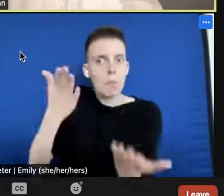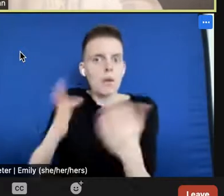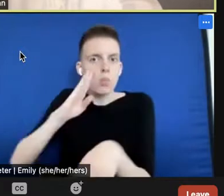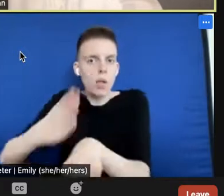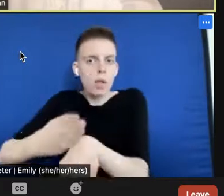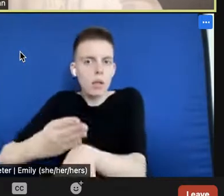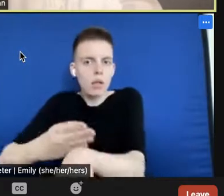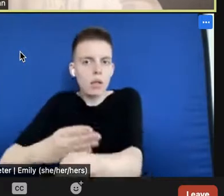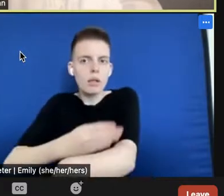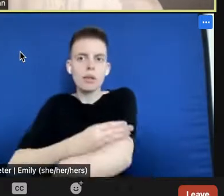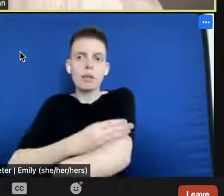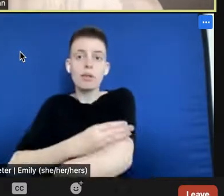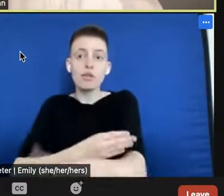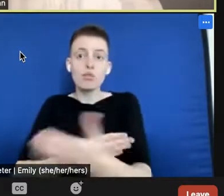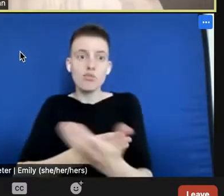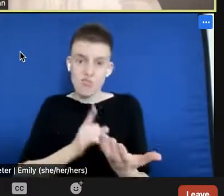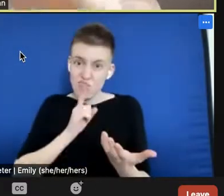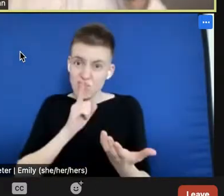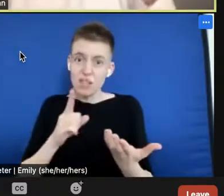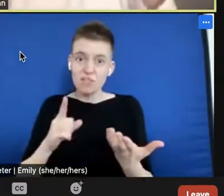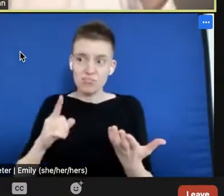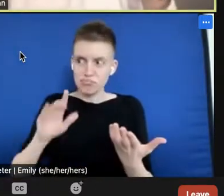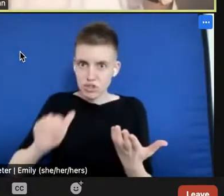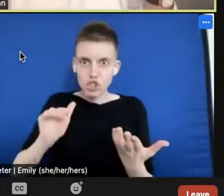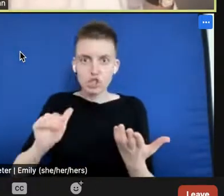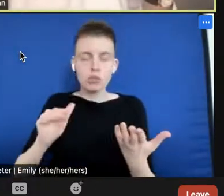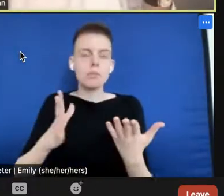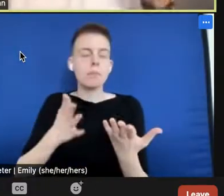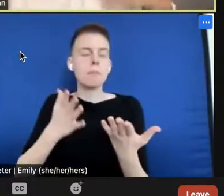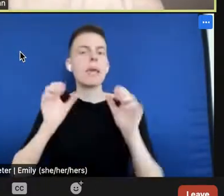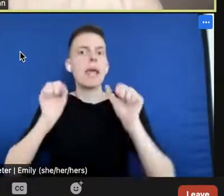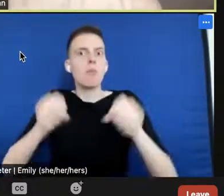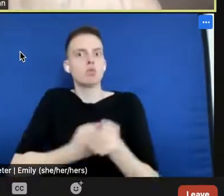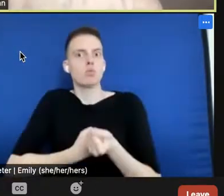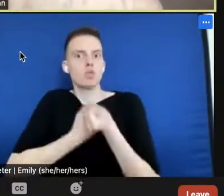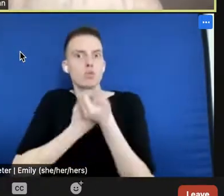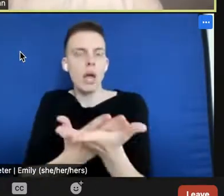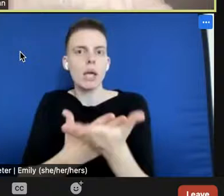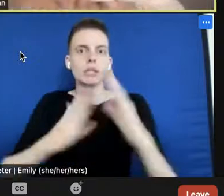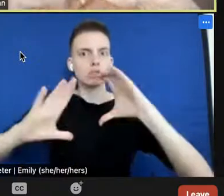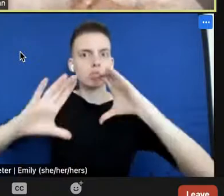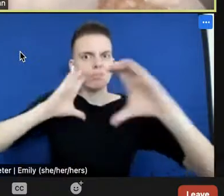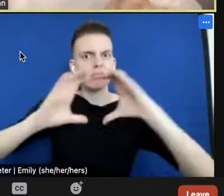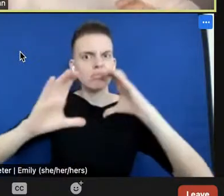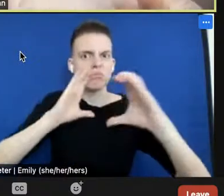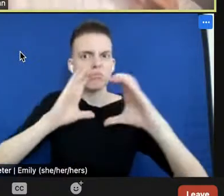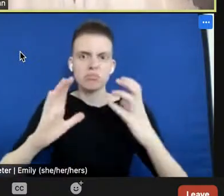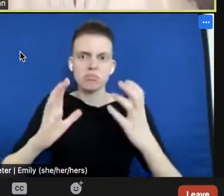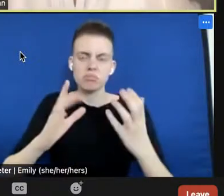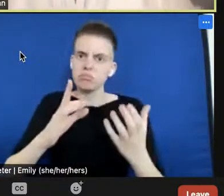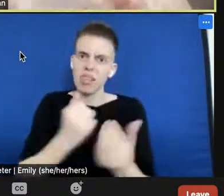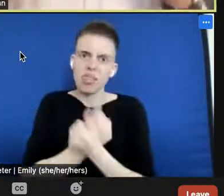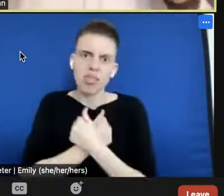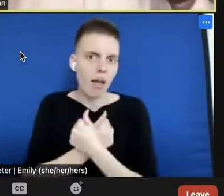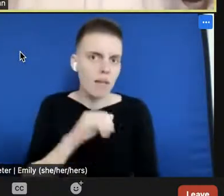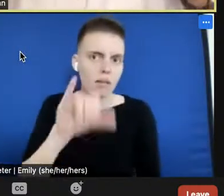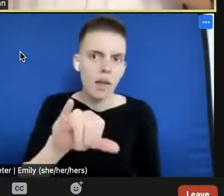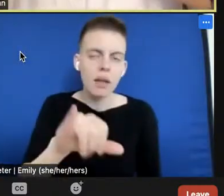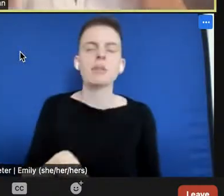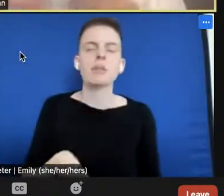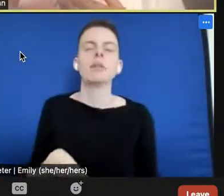to a child than communicating, speaking their mind? And so this is what I've seen this over and over.